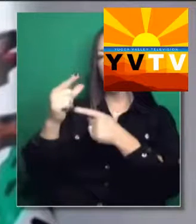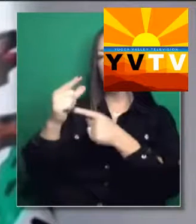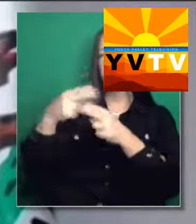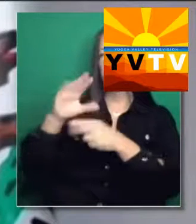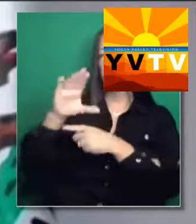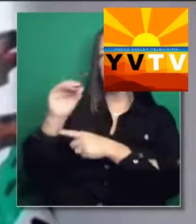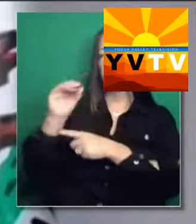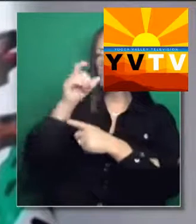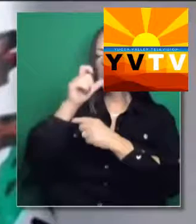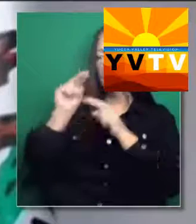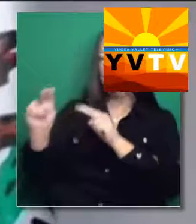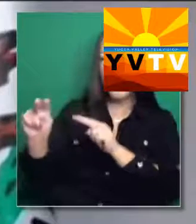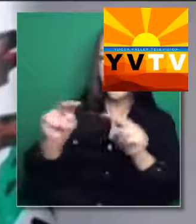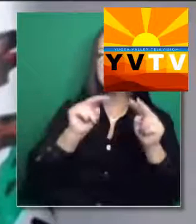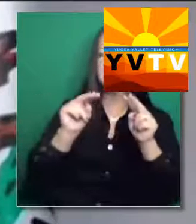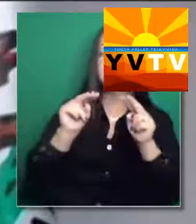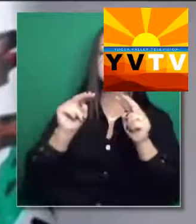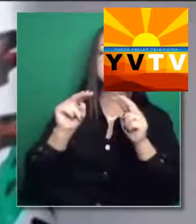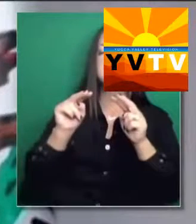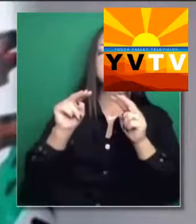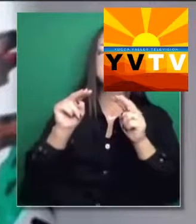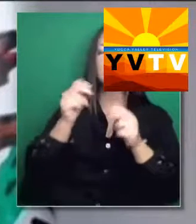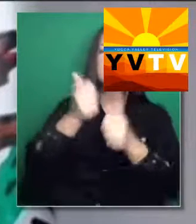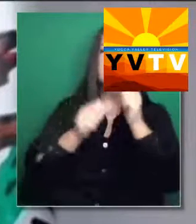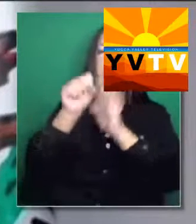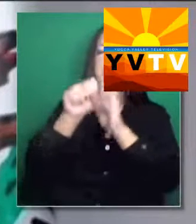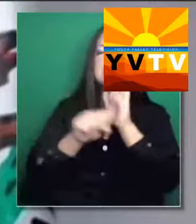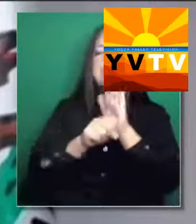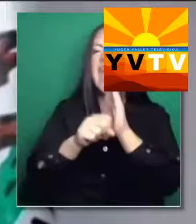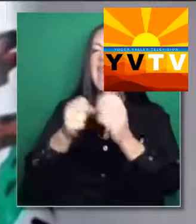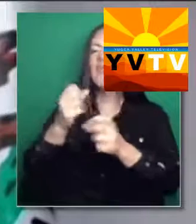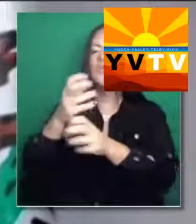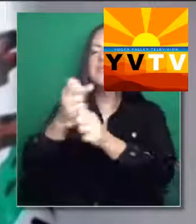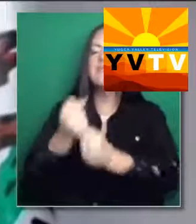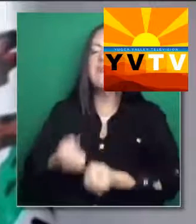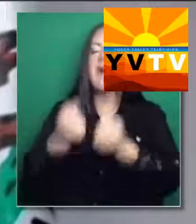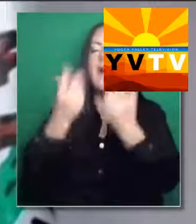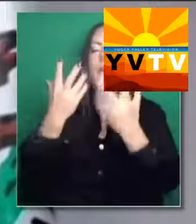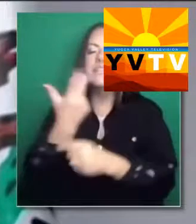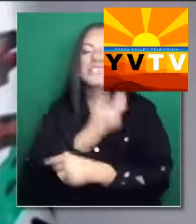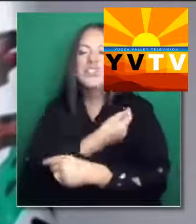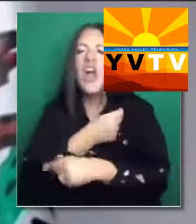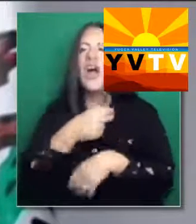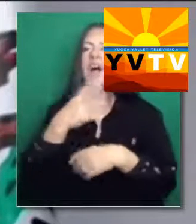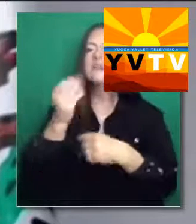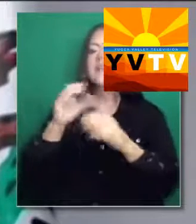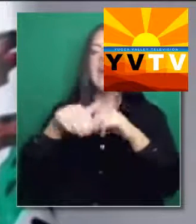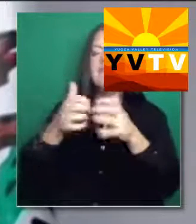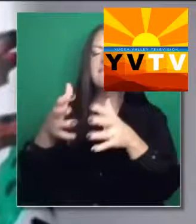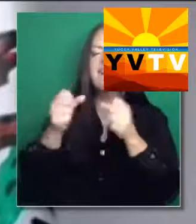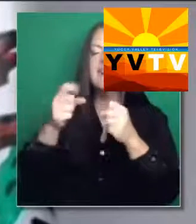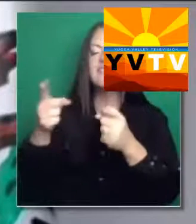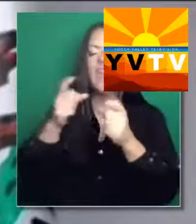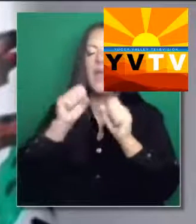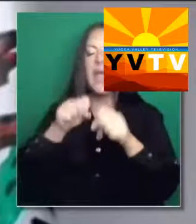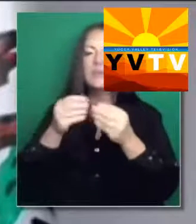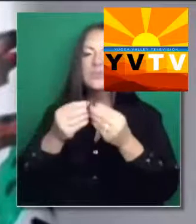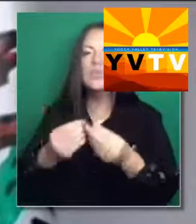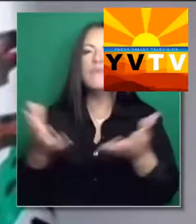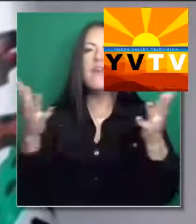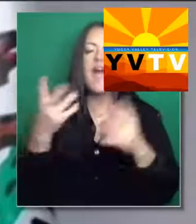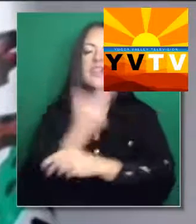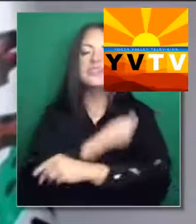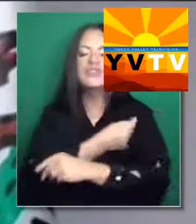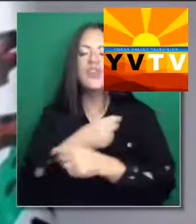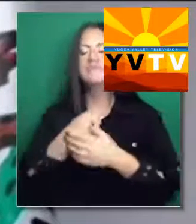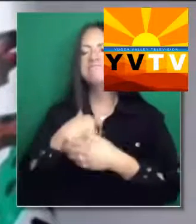for California that we are working hard to make sure that 100% of what we get out as quickly as possible. because we know there are a